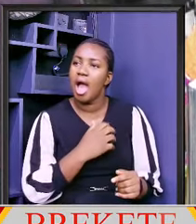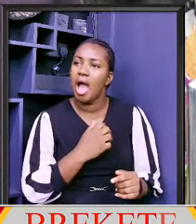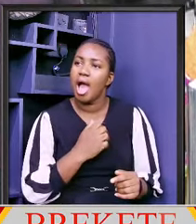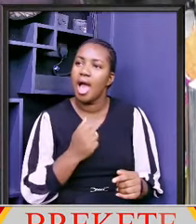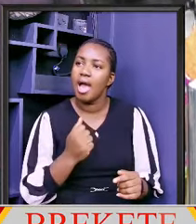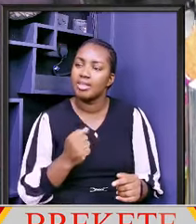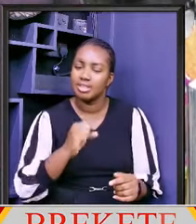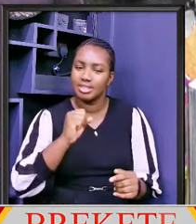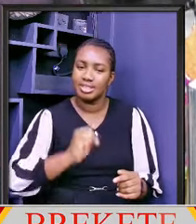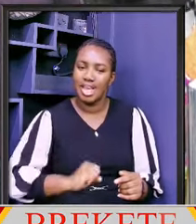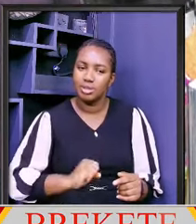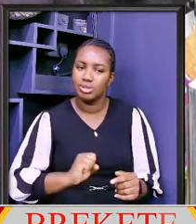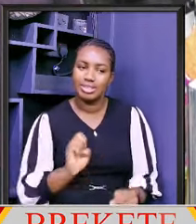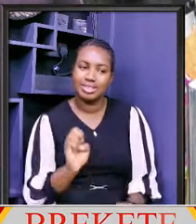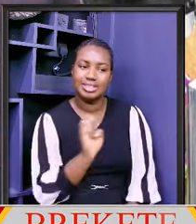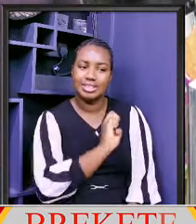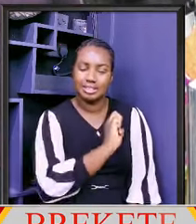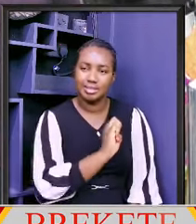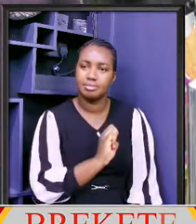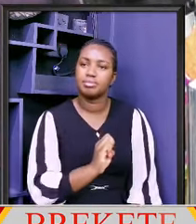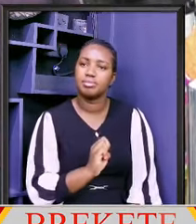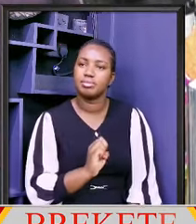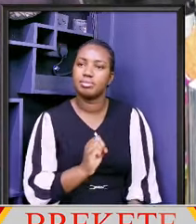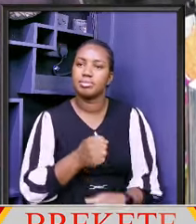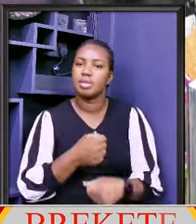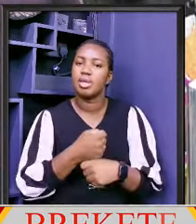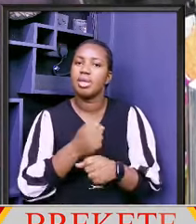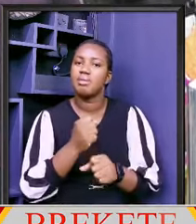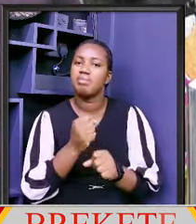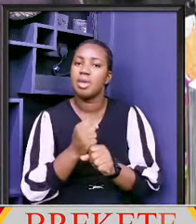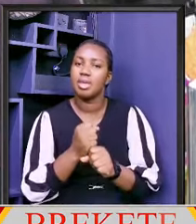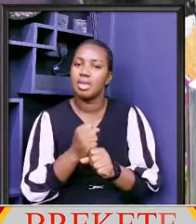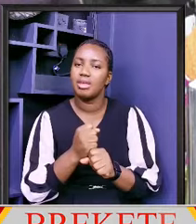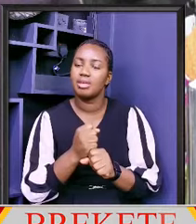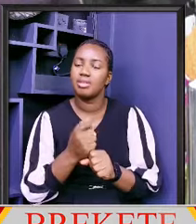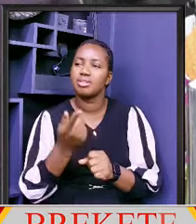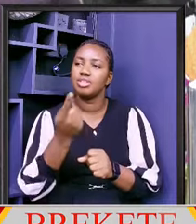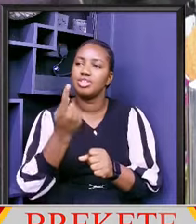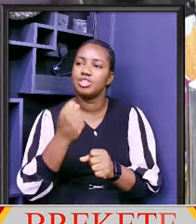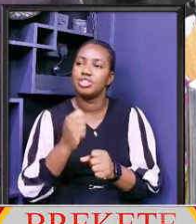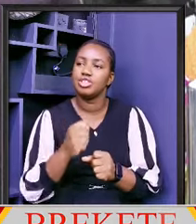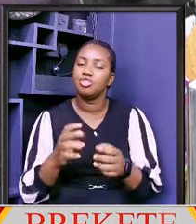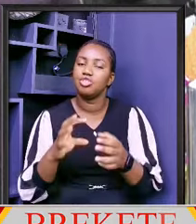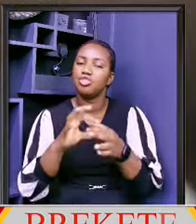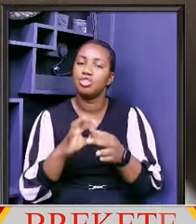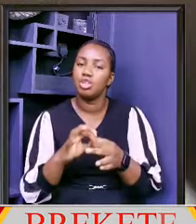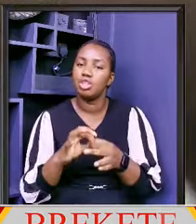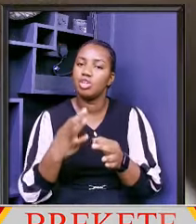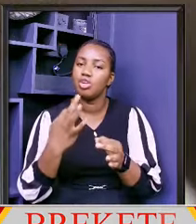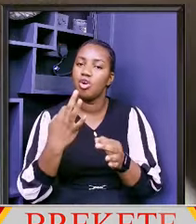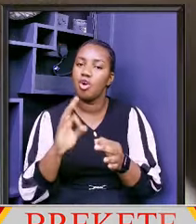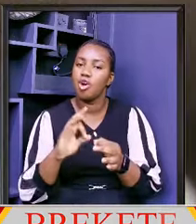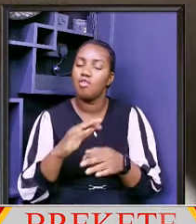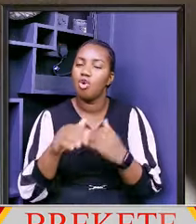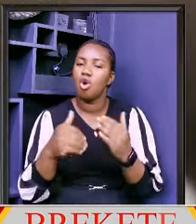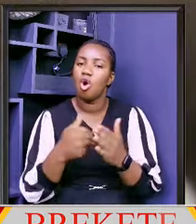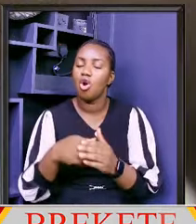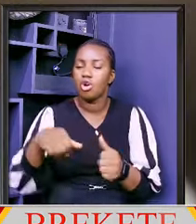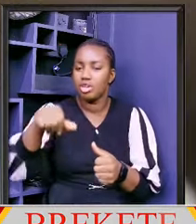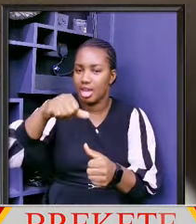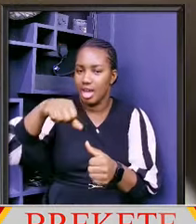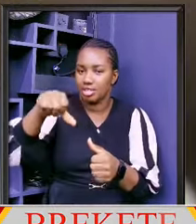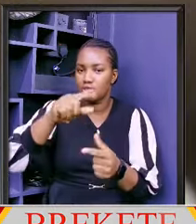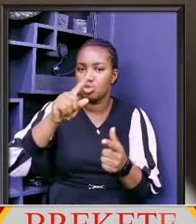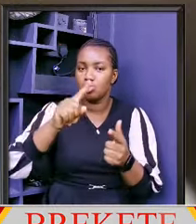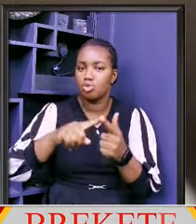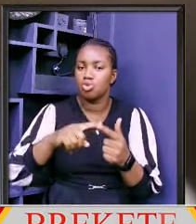from southeast. Mm. Making five associations. Ministry of Transportation advised us to merge and have a one single body so that we can be able